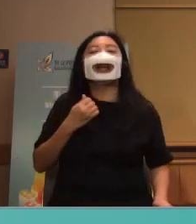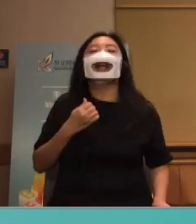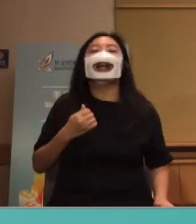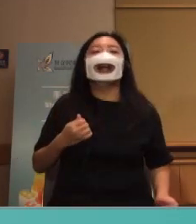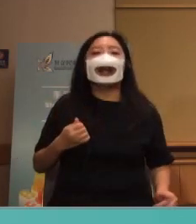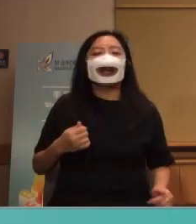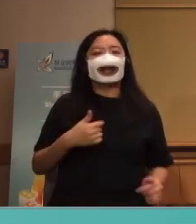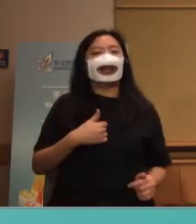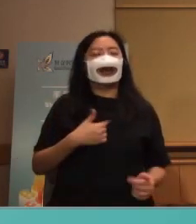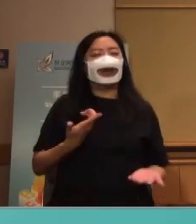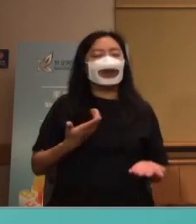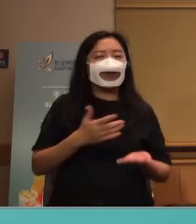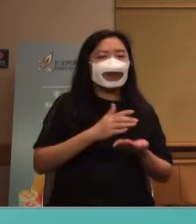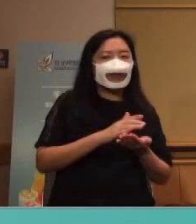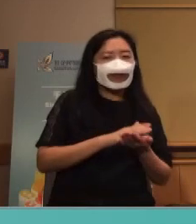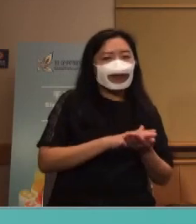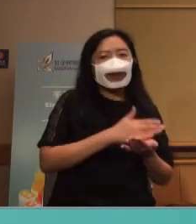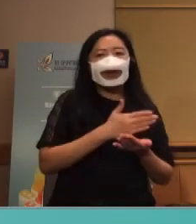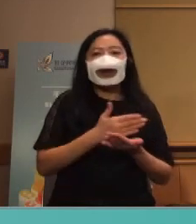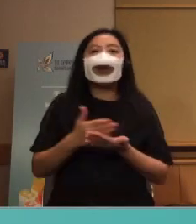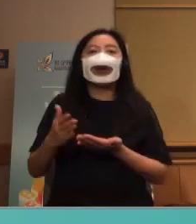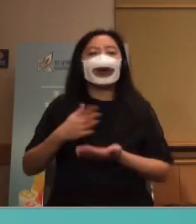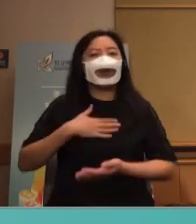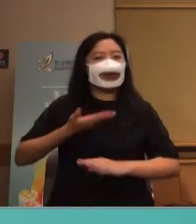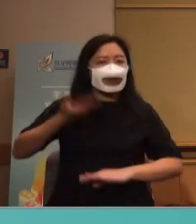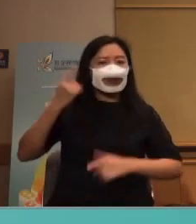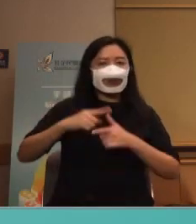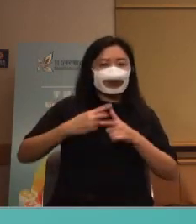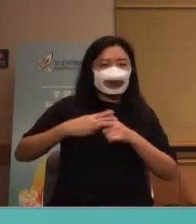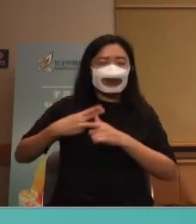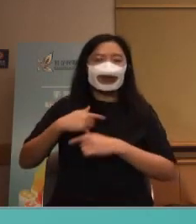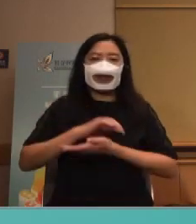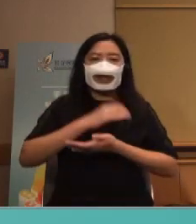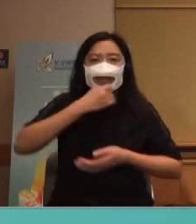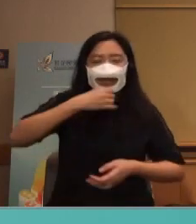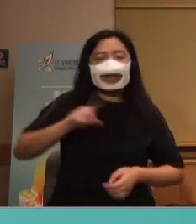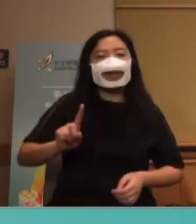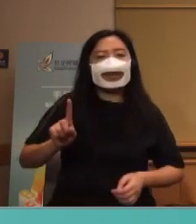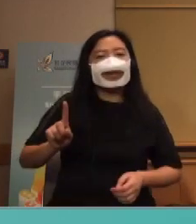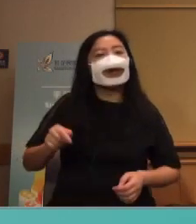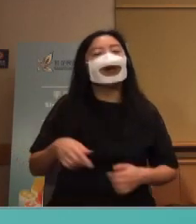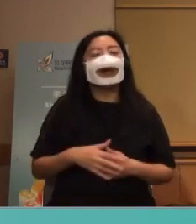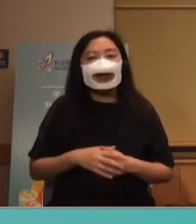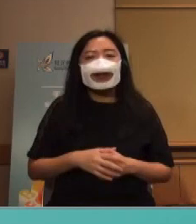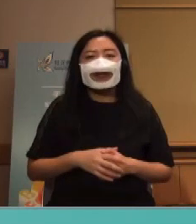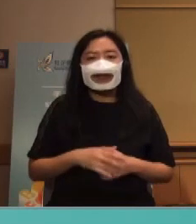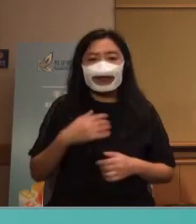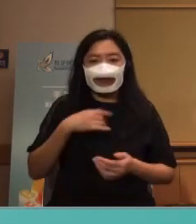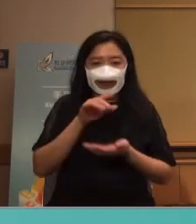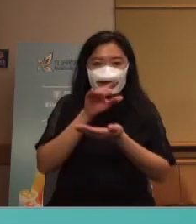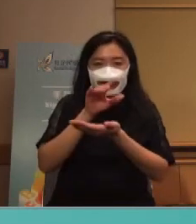my experience like in last few months, because I just learned like NFT within a year.